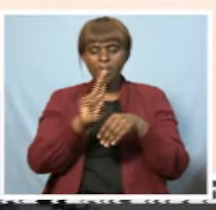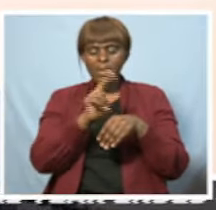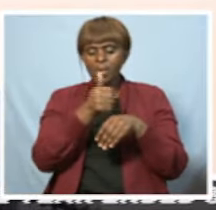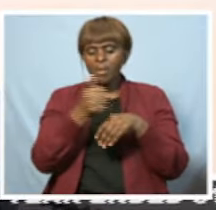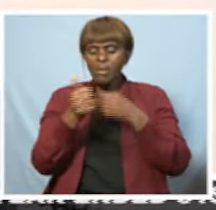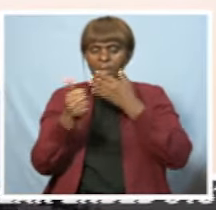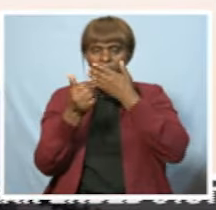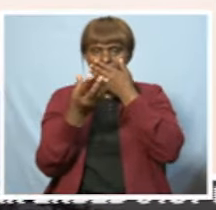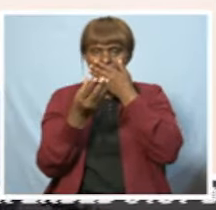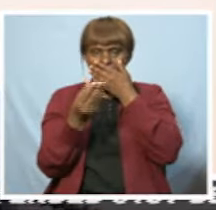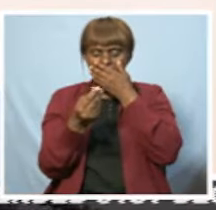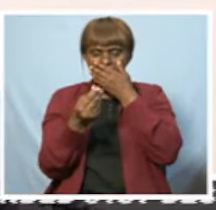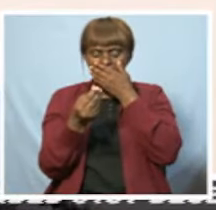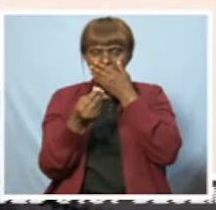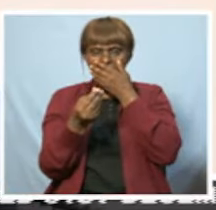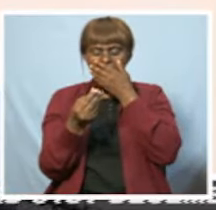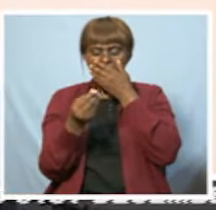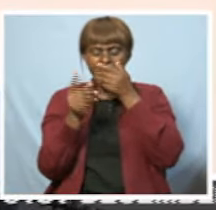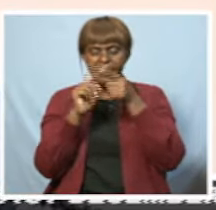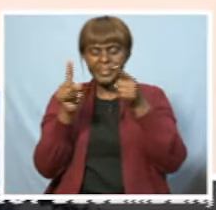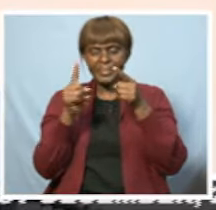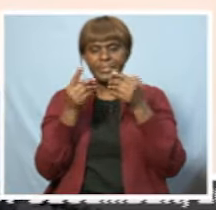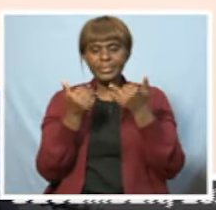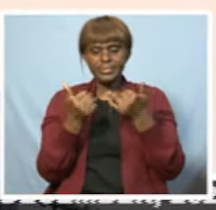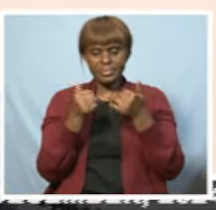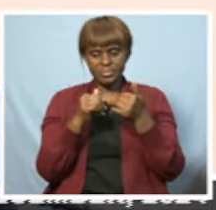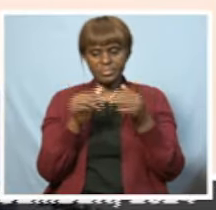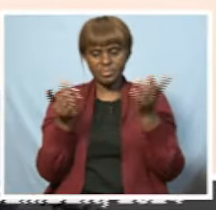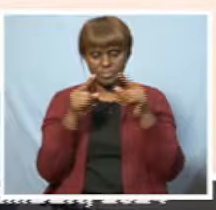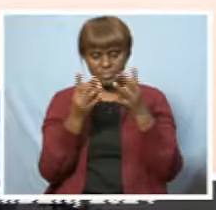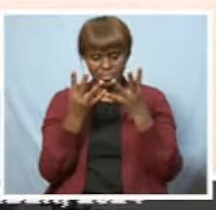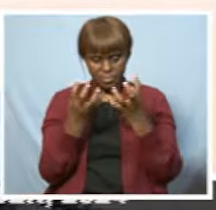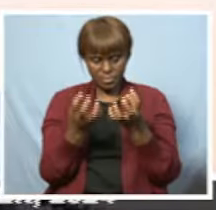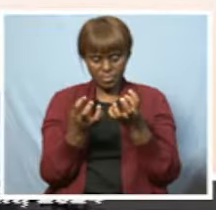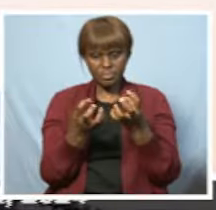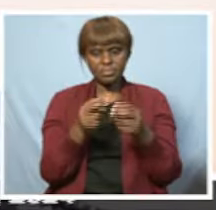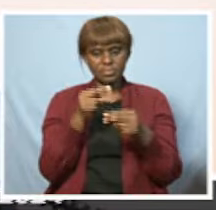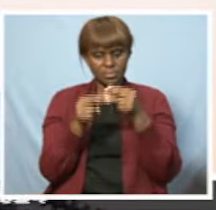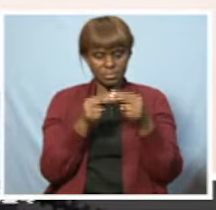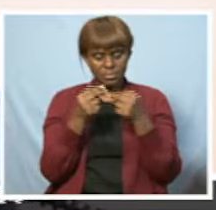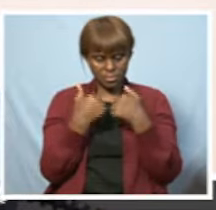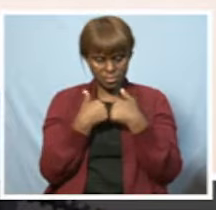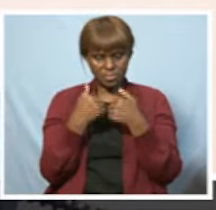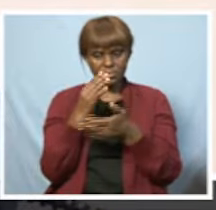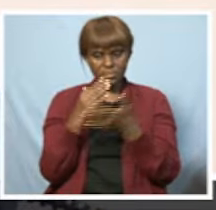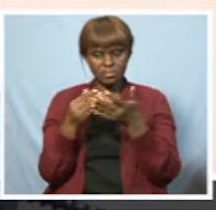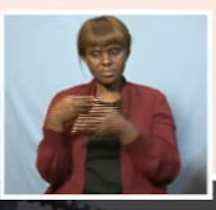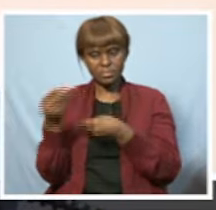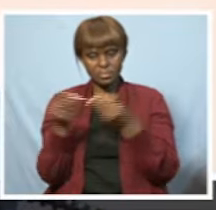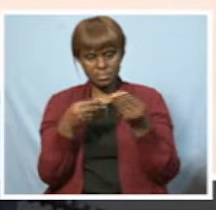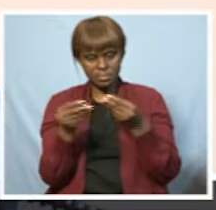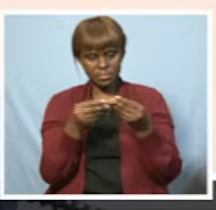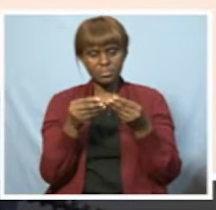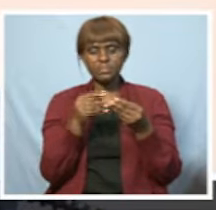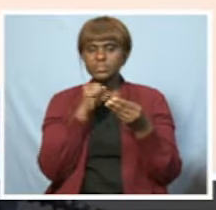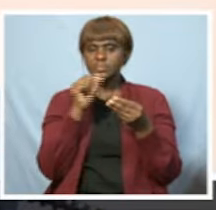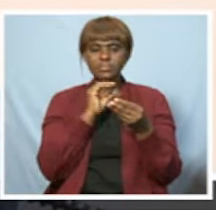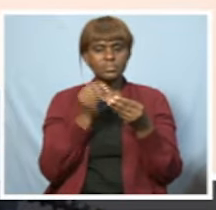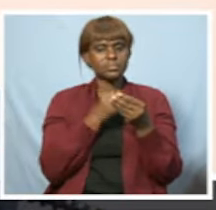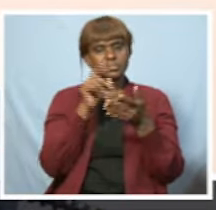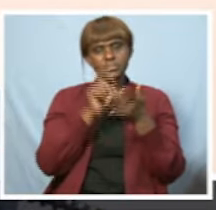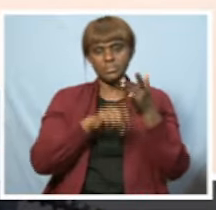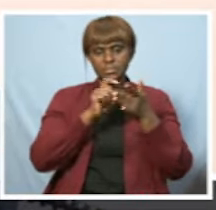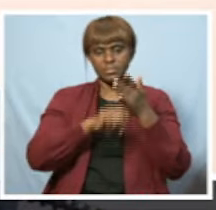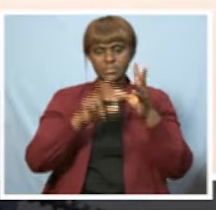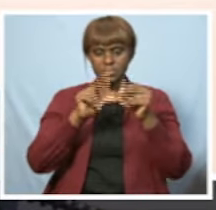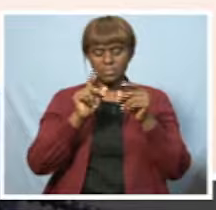a council. But I know that when you do a dry borehole, there is some expenditures which goes over there. That's not our cost. That's